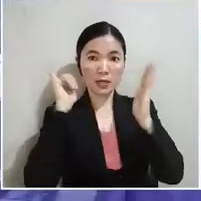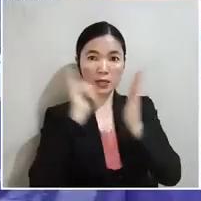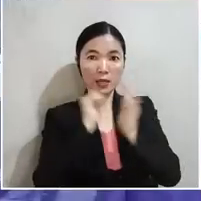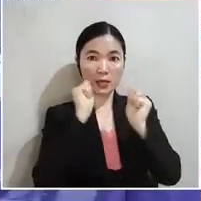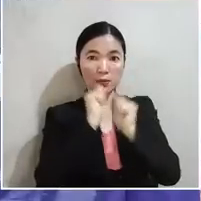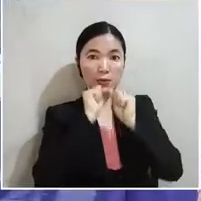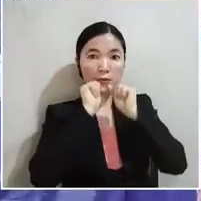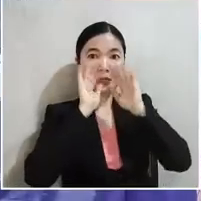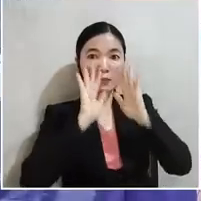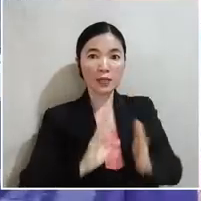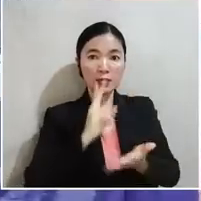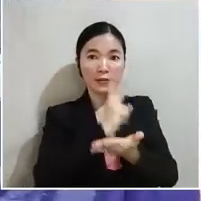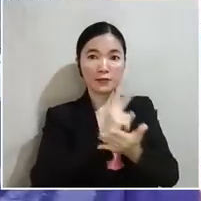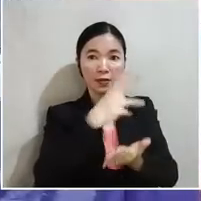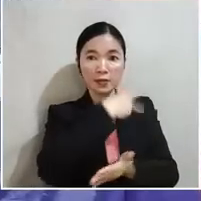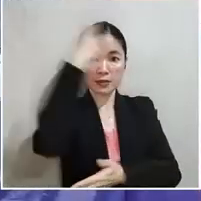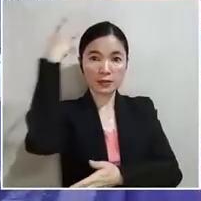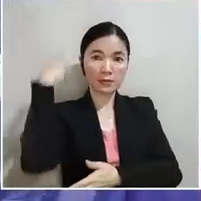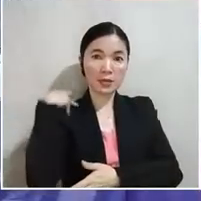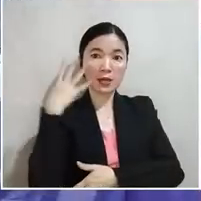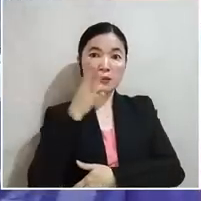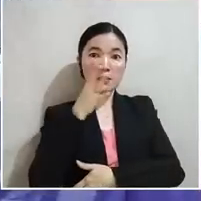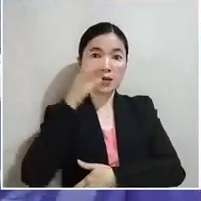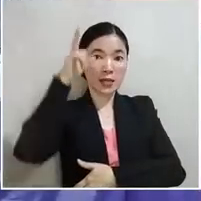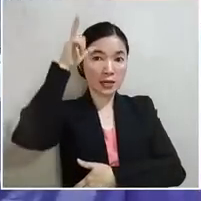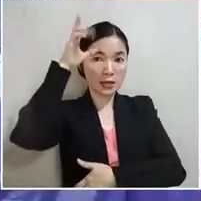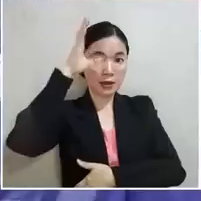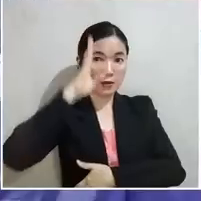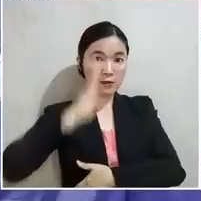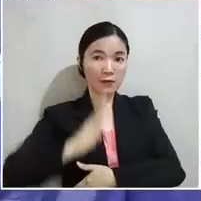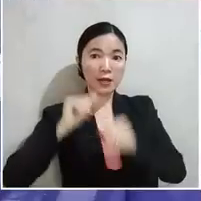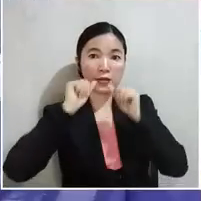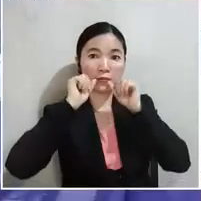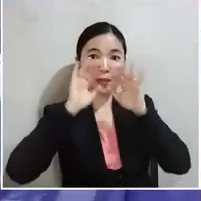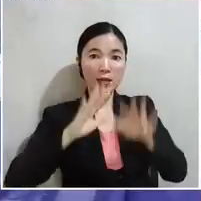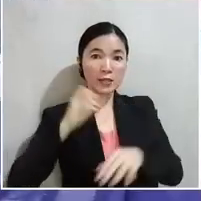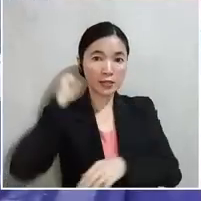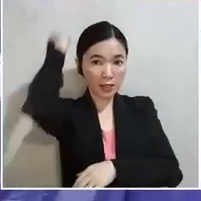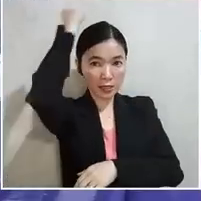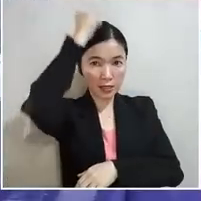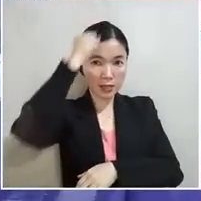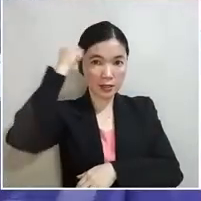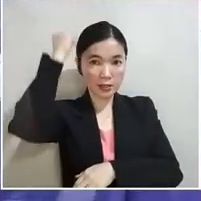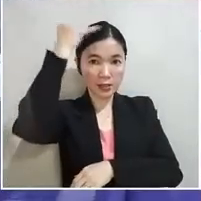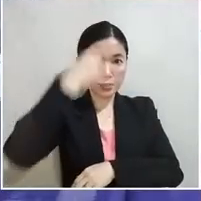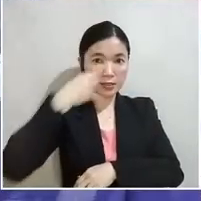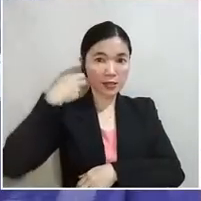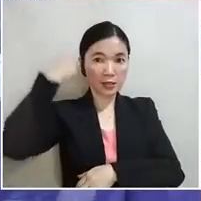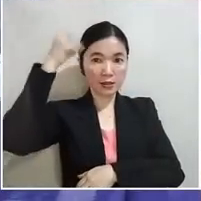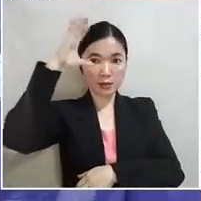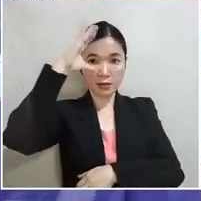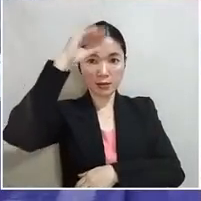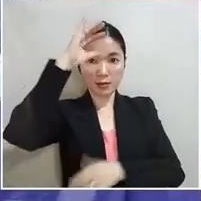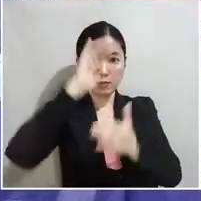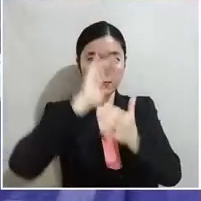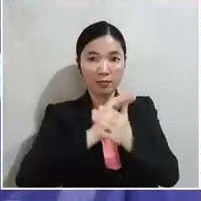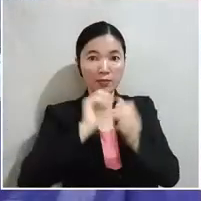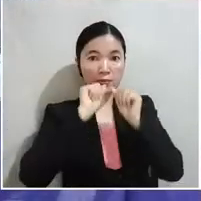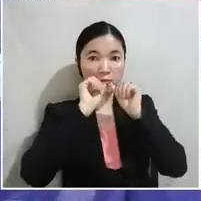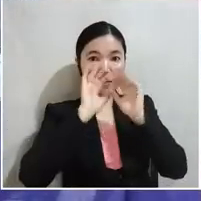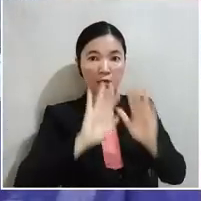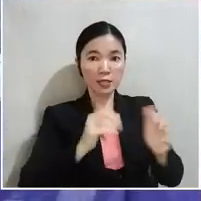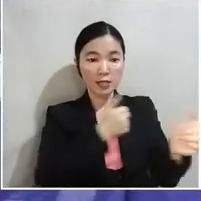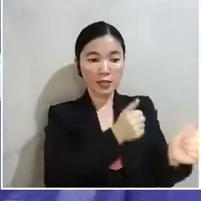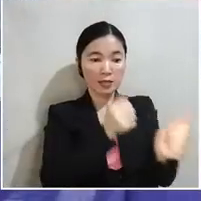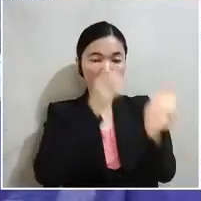Virgin Mary, Mother of God, with Blessed Joseph, her most chaste spouse, with the blessed apostles